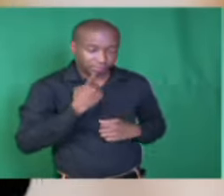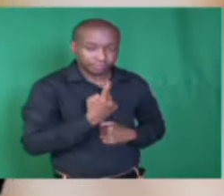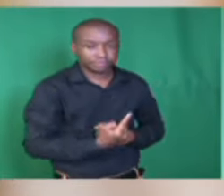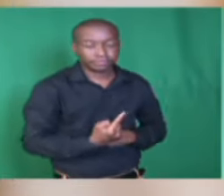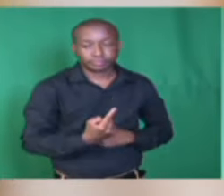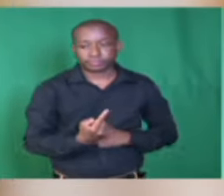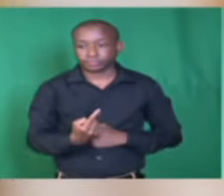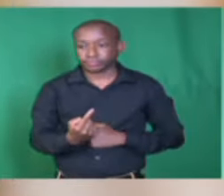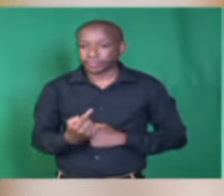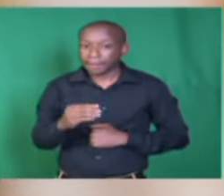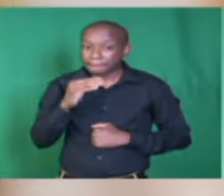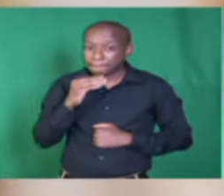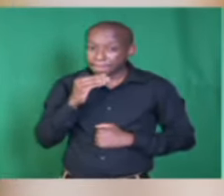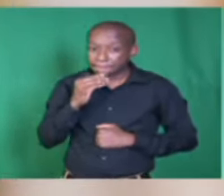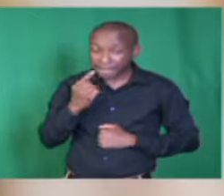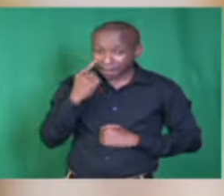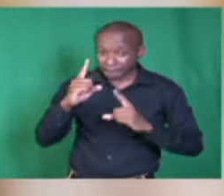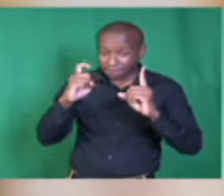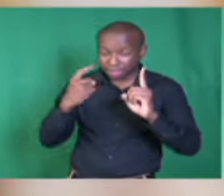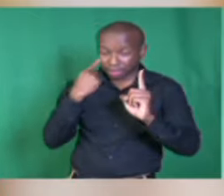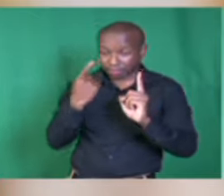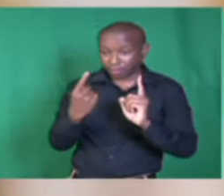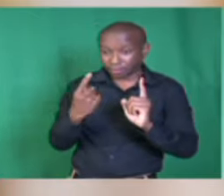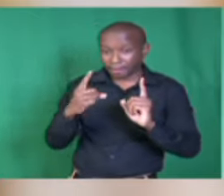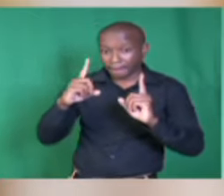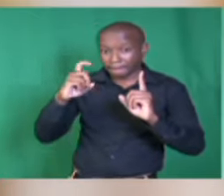this beautiful picture.